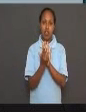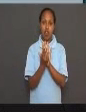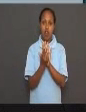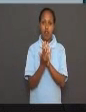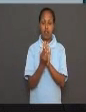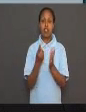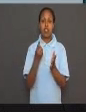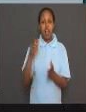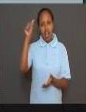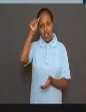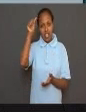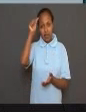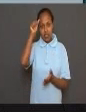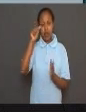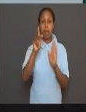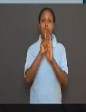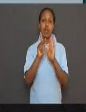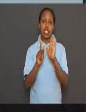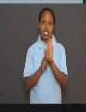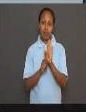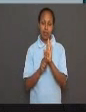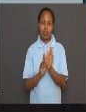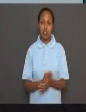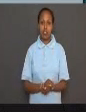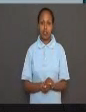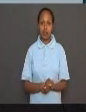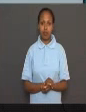of Archimedes' principle.